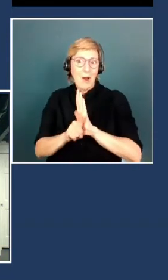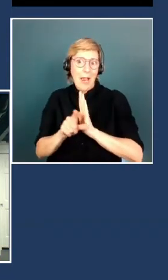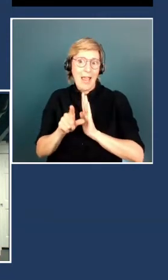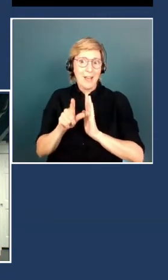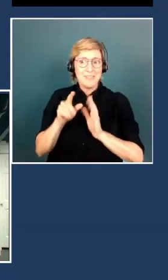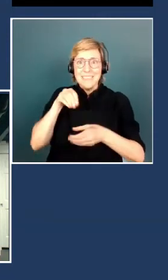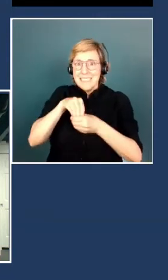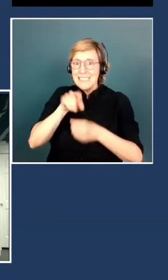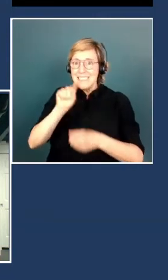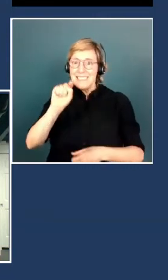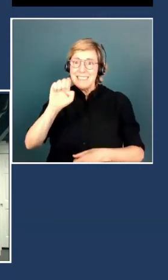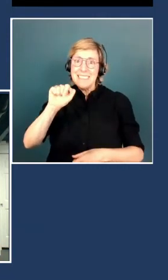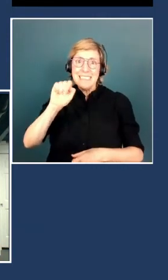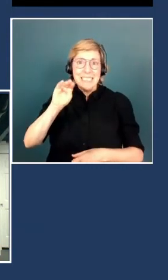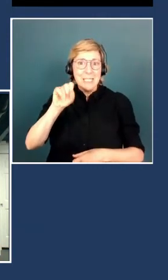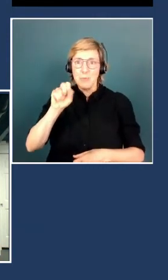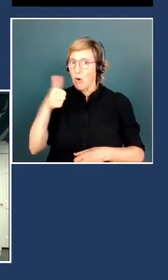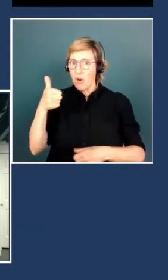maybe another platform?